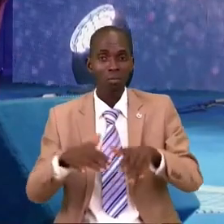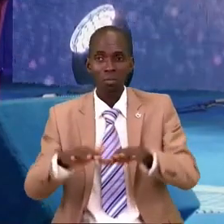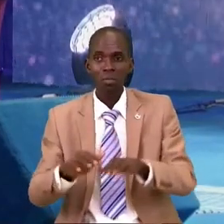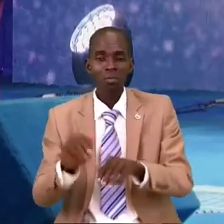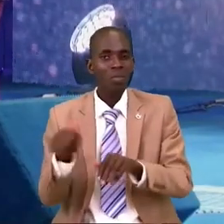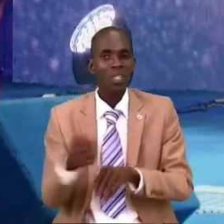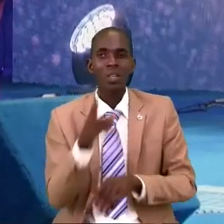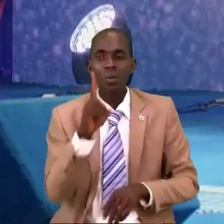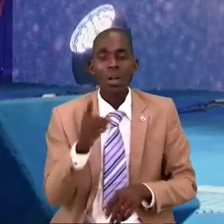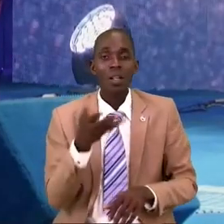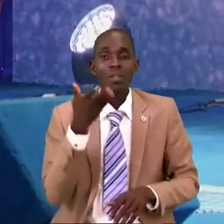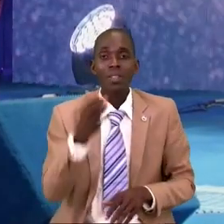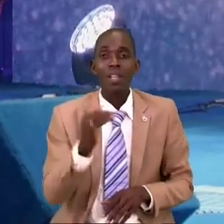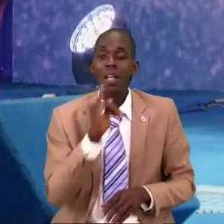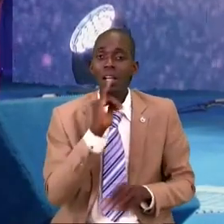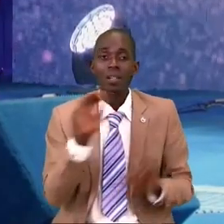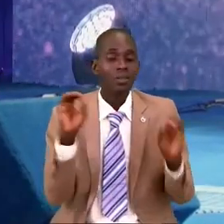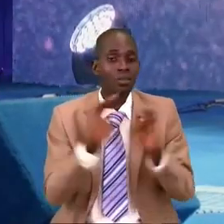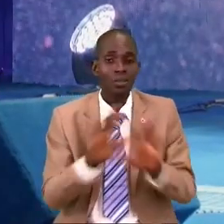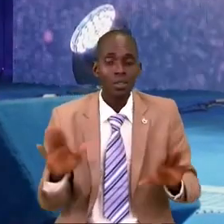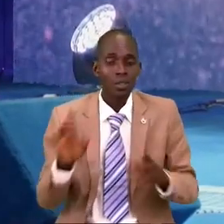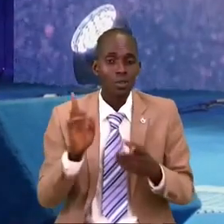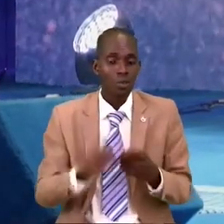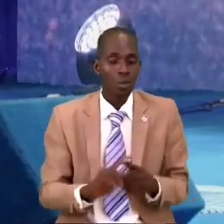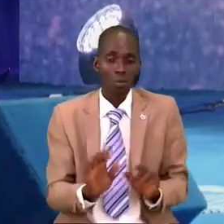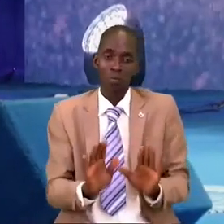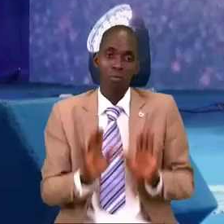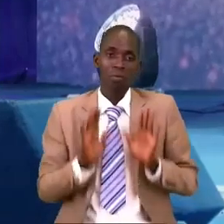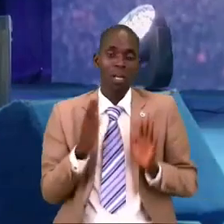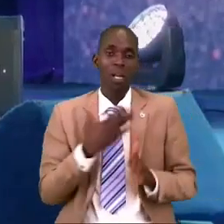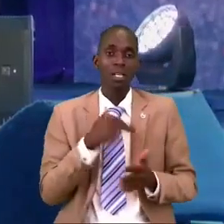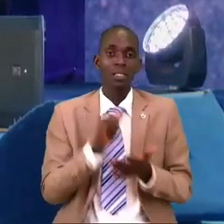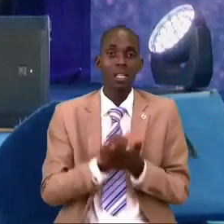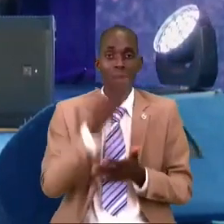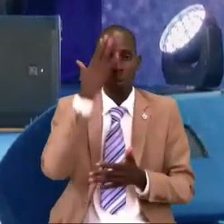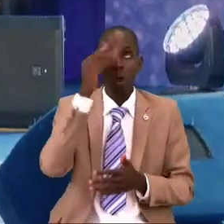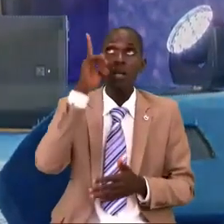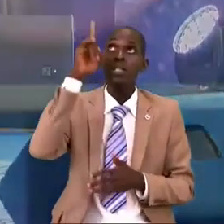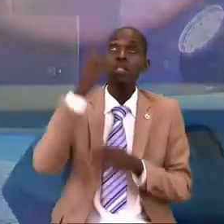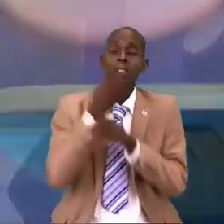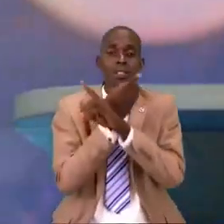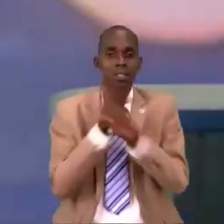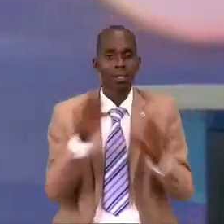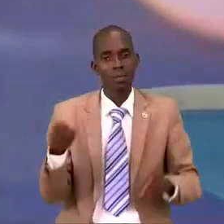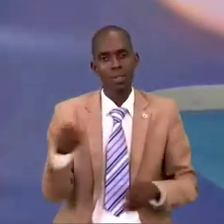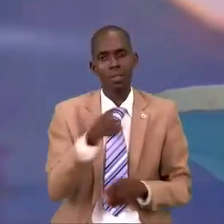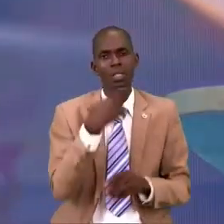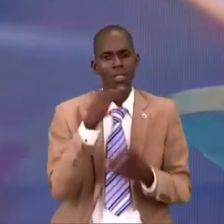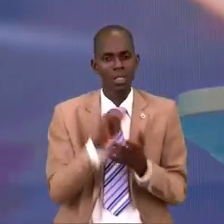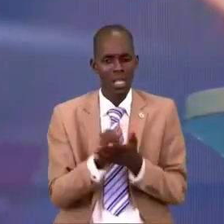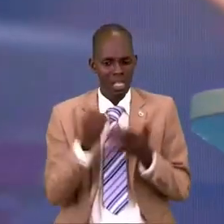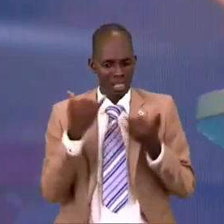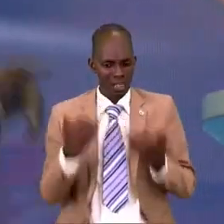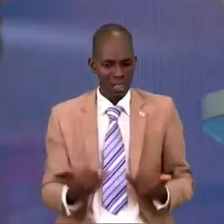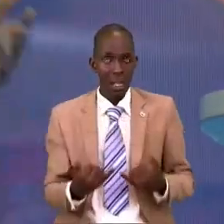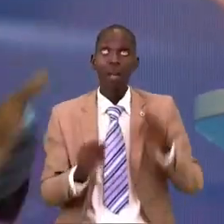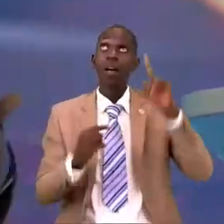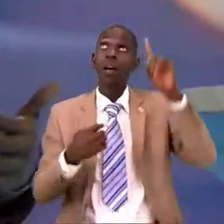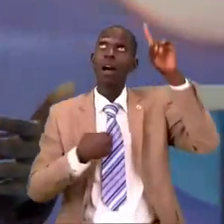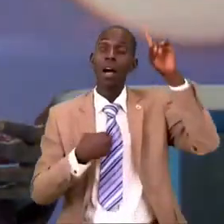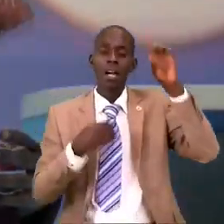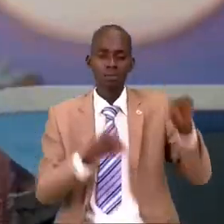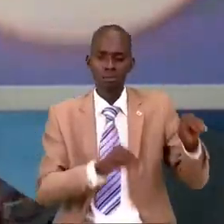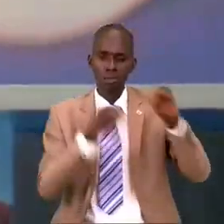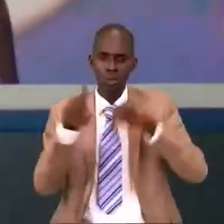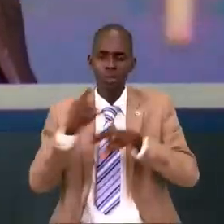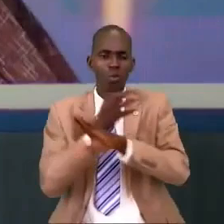I set you free, free from fear. And you move on and you do what the Lord has created you to do. You